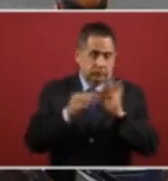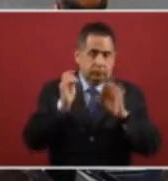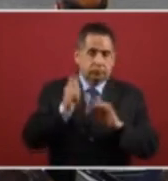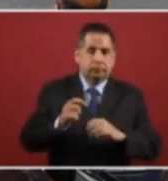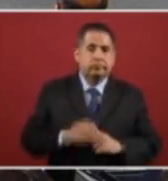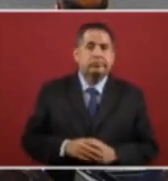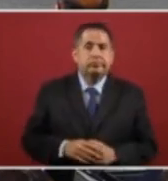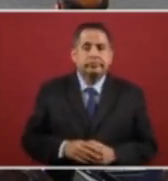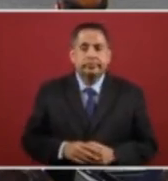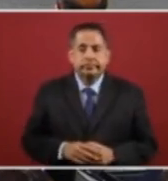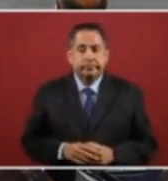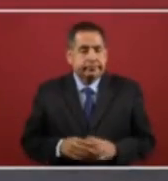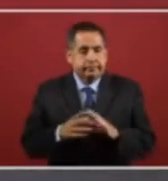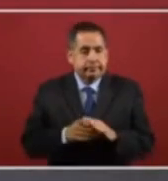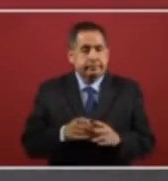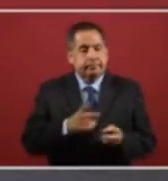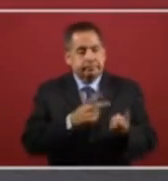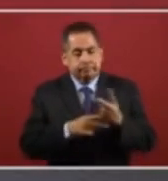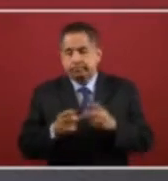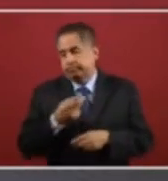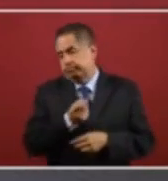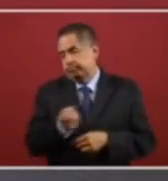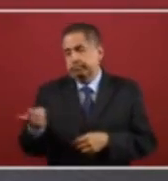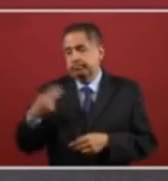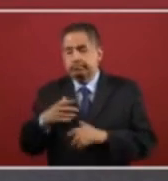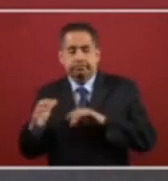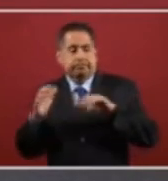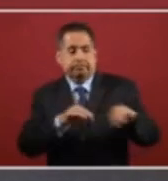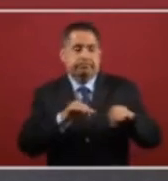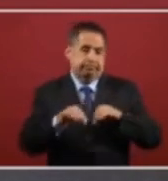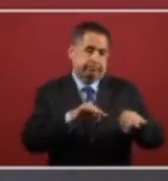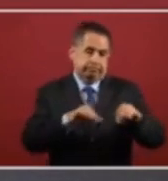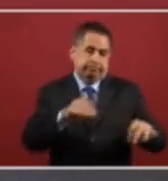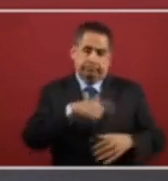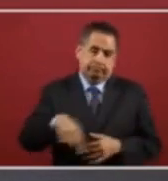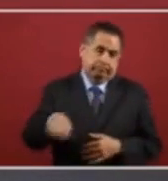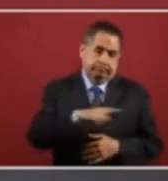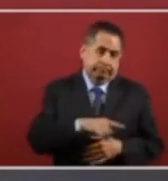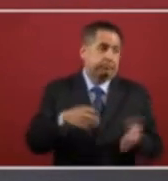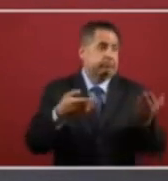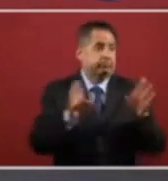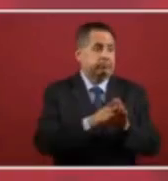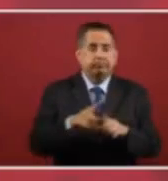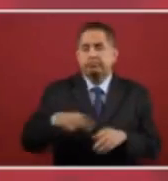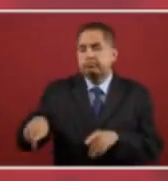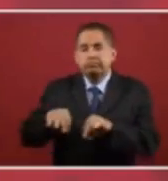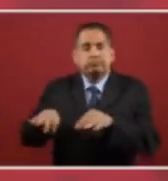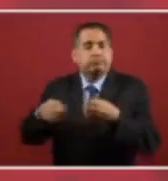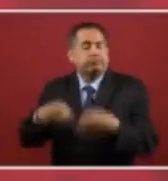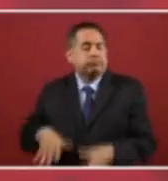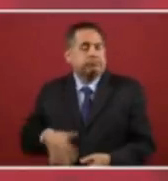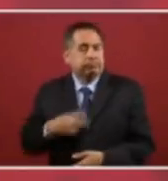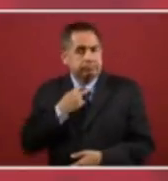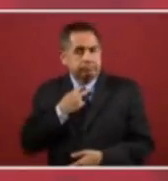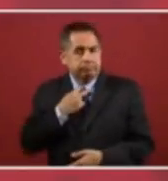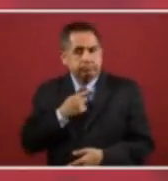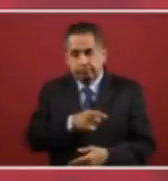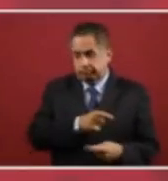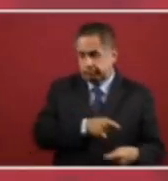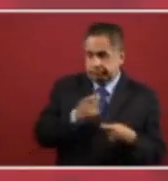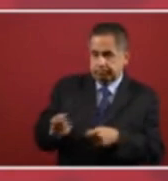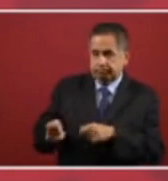It's very important to maintain these fountains of work. Well, because as you know,